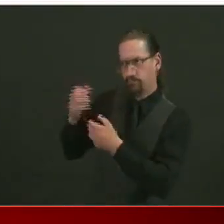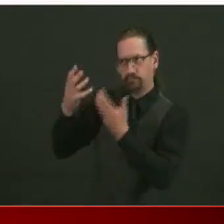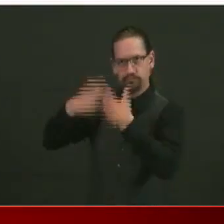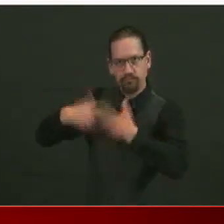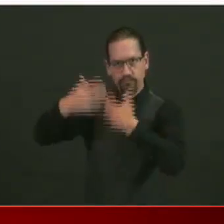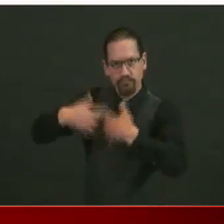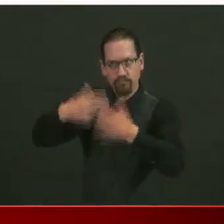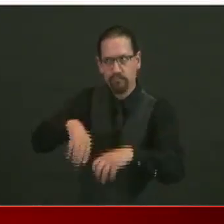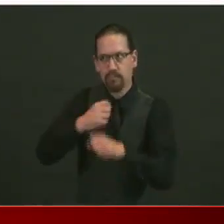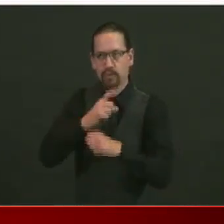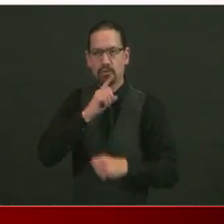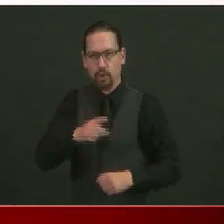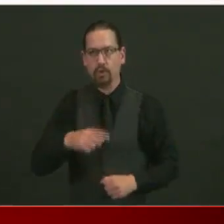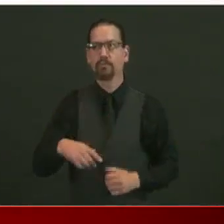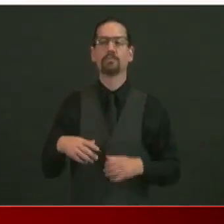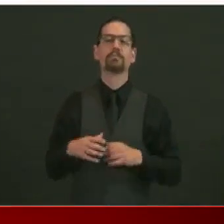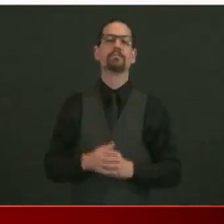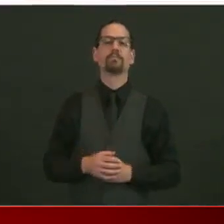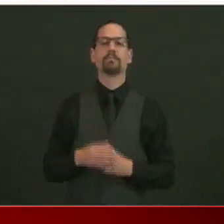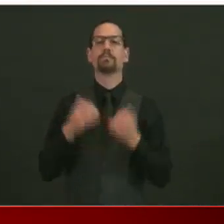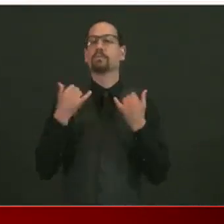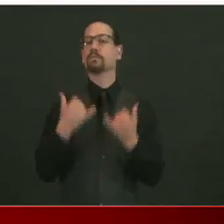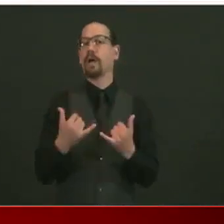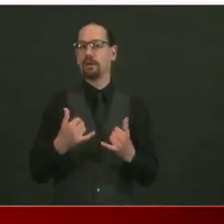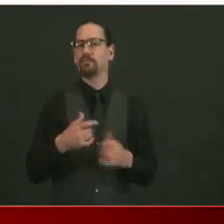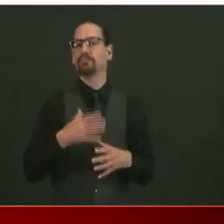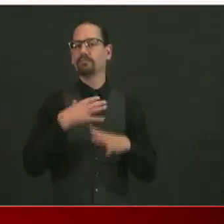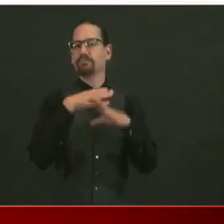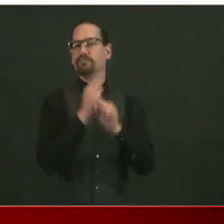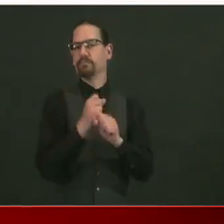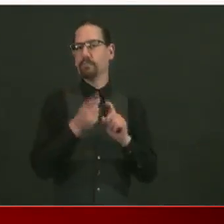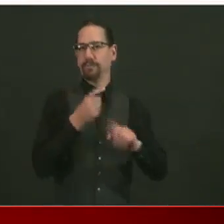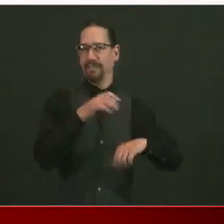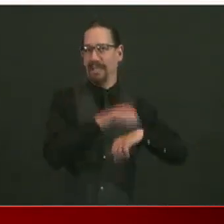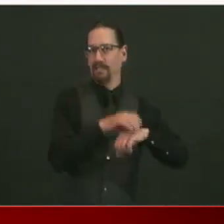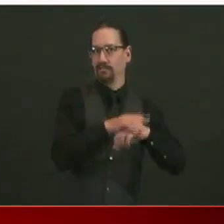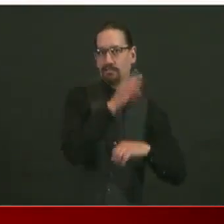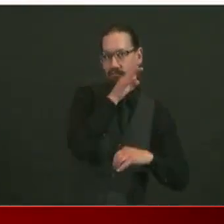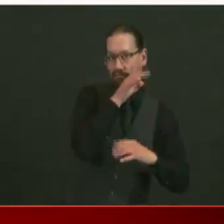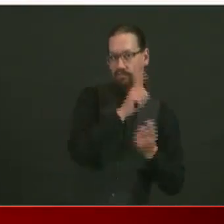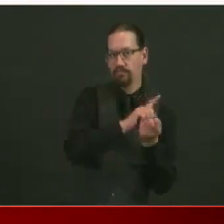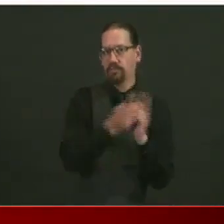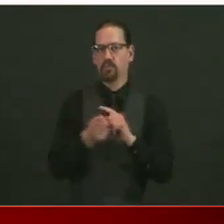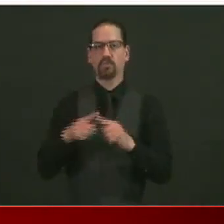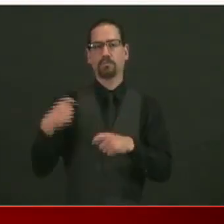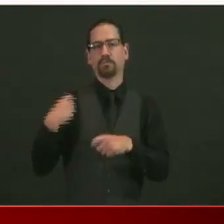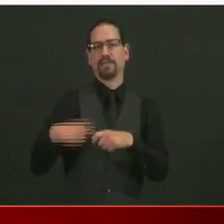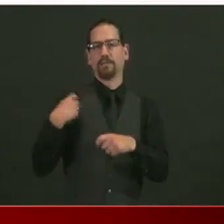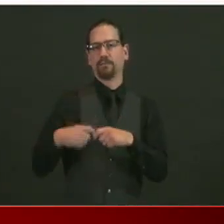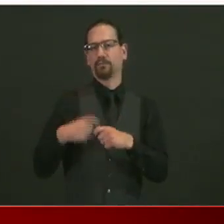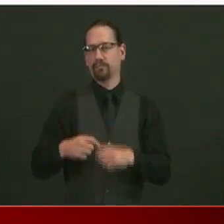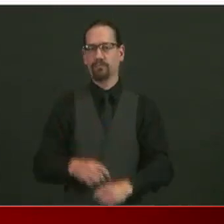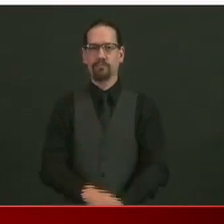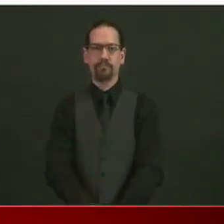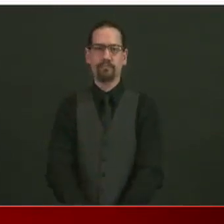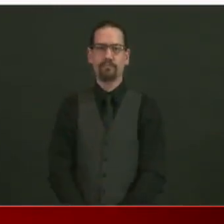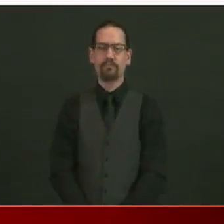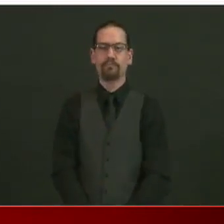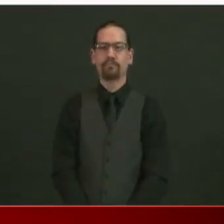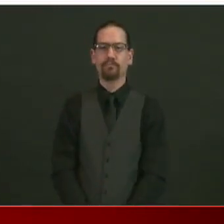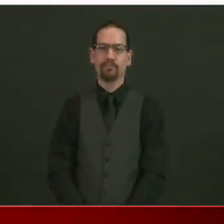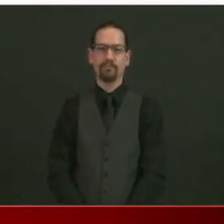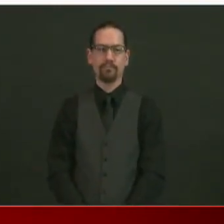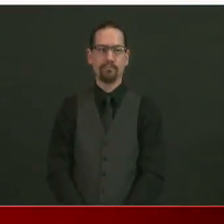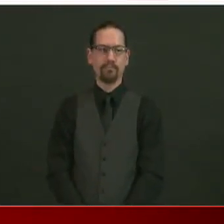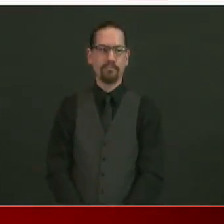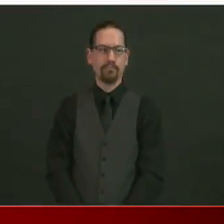porque pensábamos en la salud, pusimos la salud de los niños y los padres como primordial. Por lo tanto, nosotros vamos a seguir tomando ese